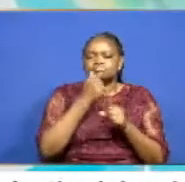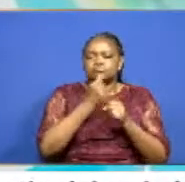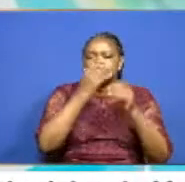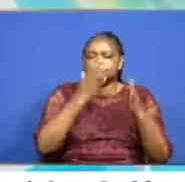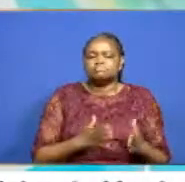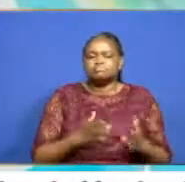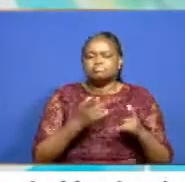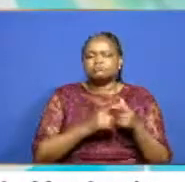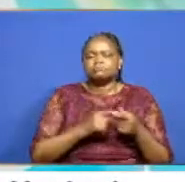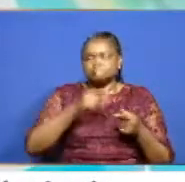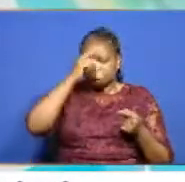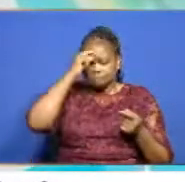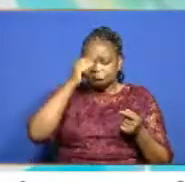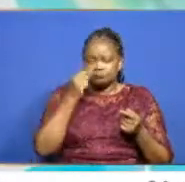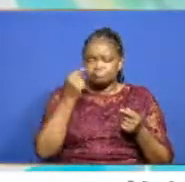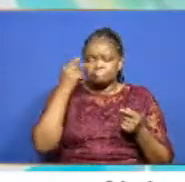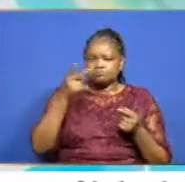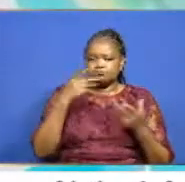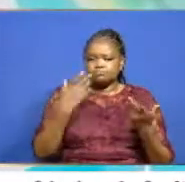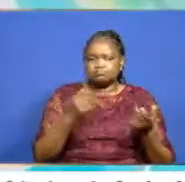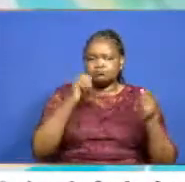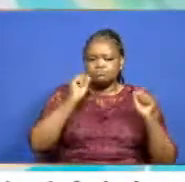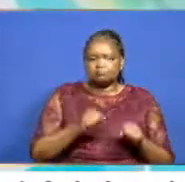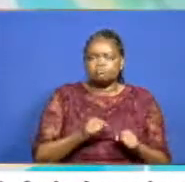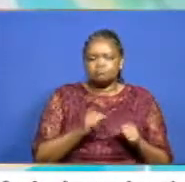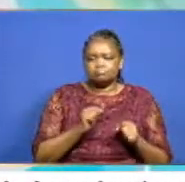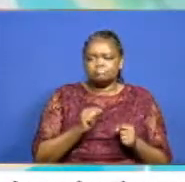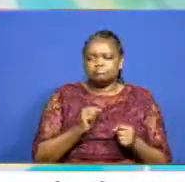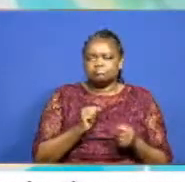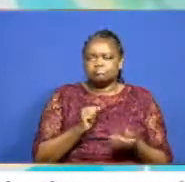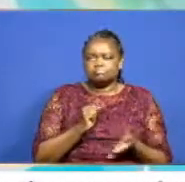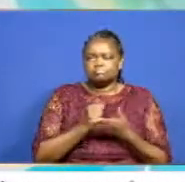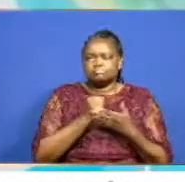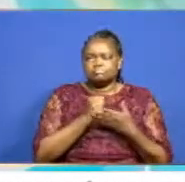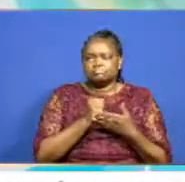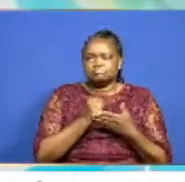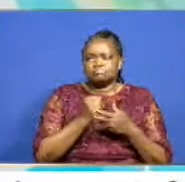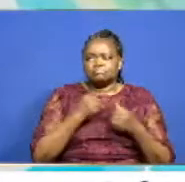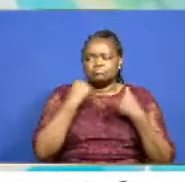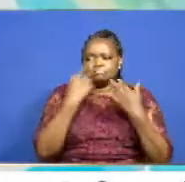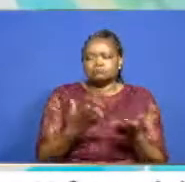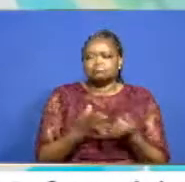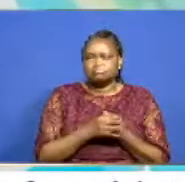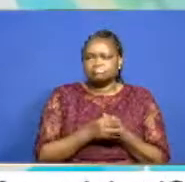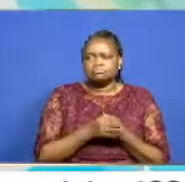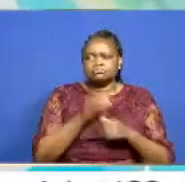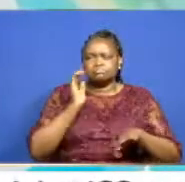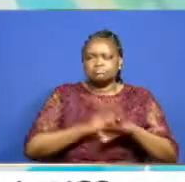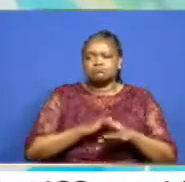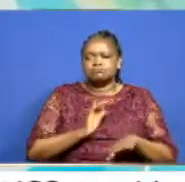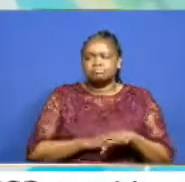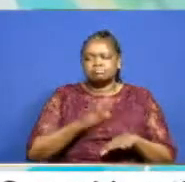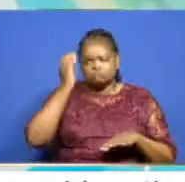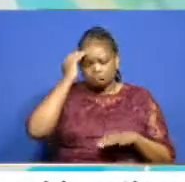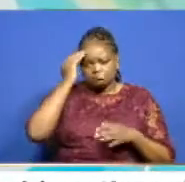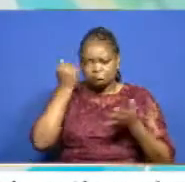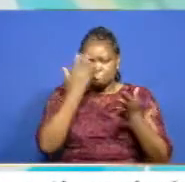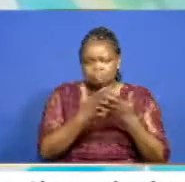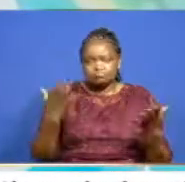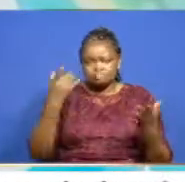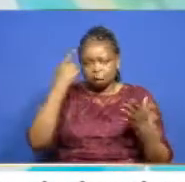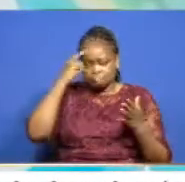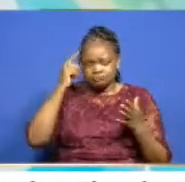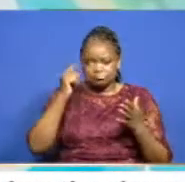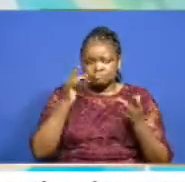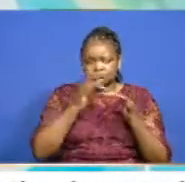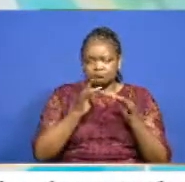the government, to see how we can be able to facilitate the provision of appropriate educational devices for online learning.